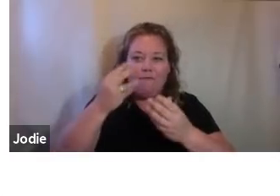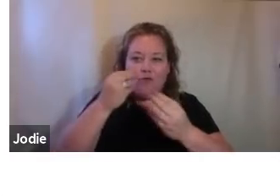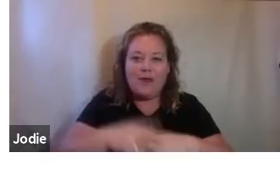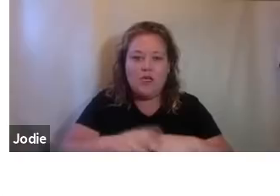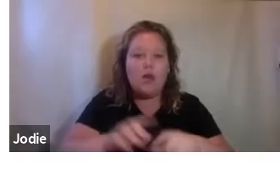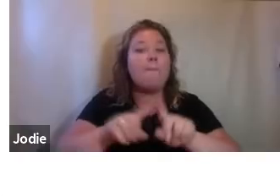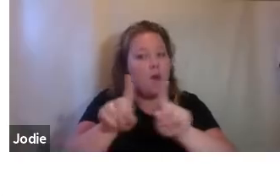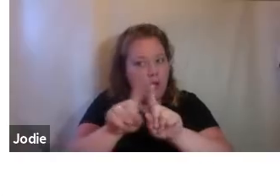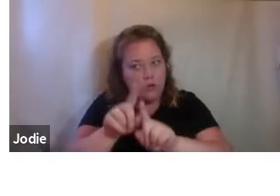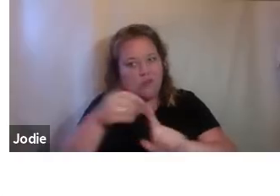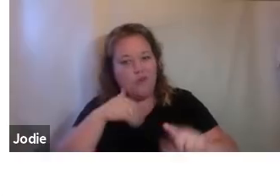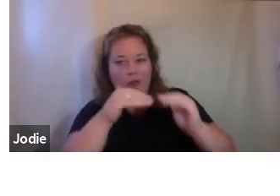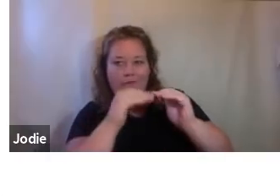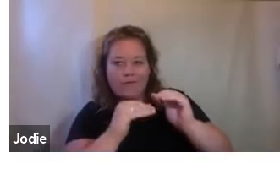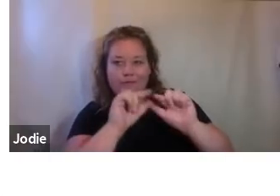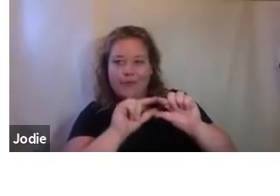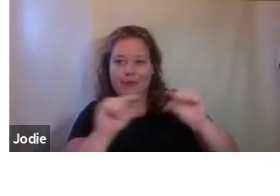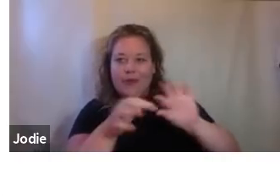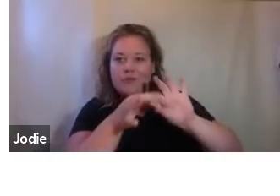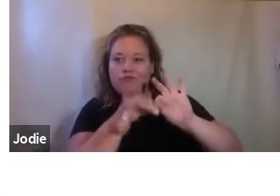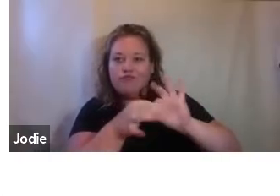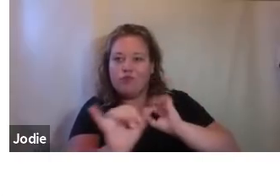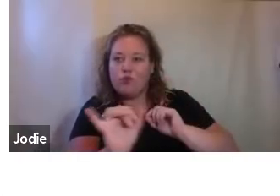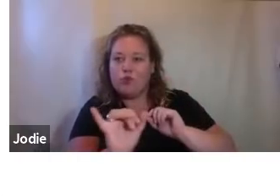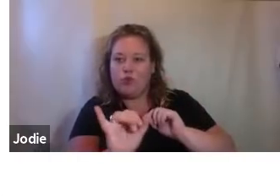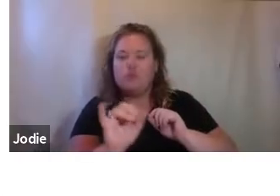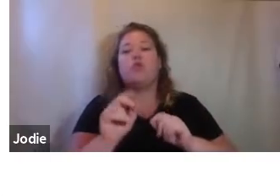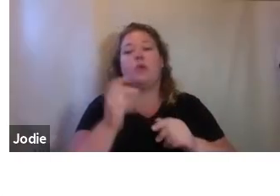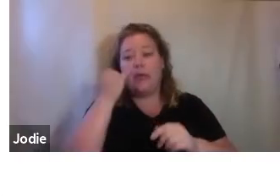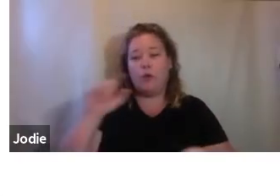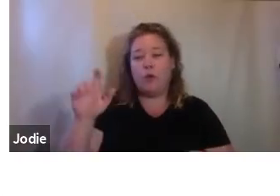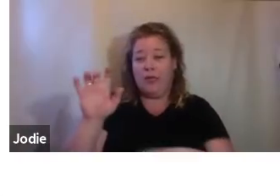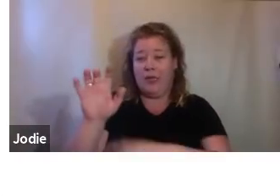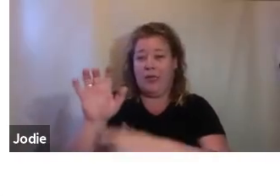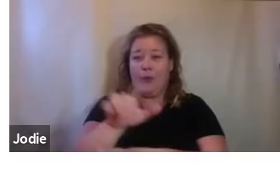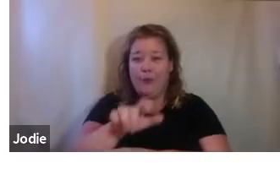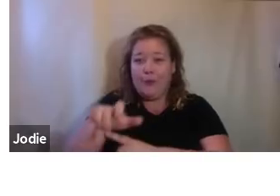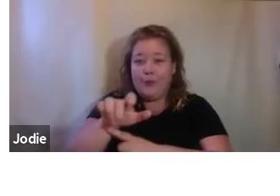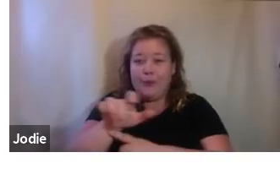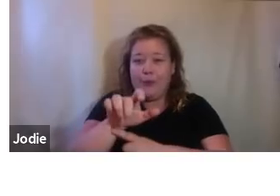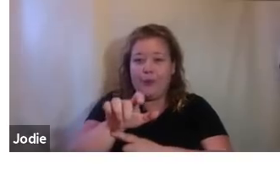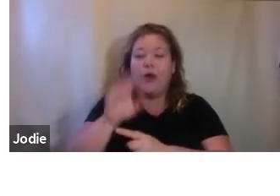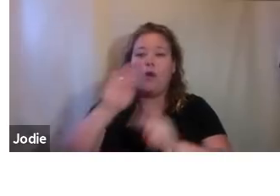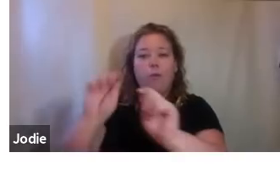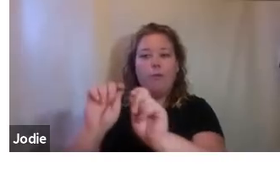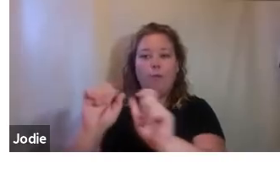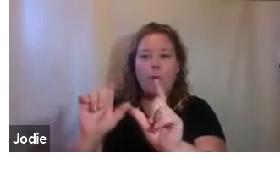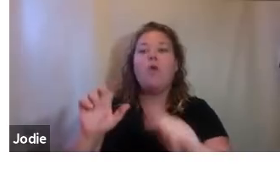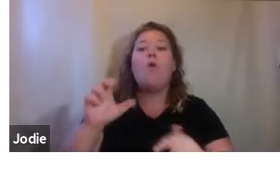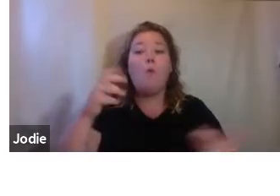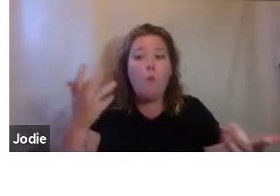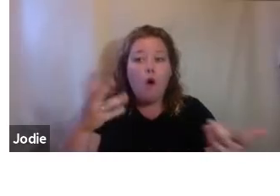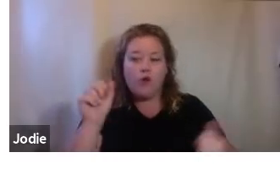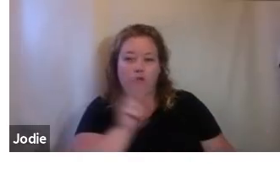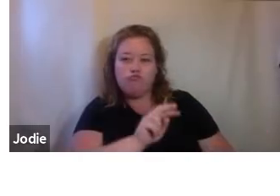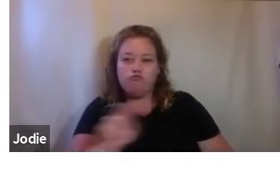here as well, and it will show up just like this on the web resource. So for example, with metric 1, new case rate on a